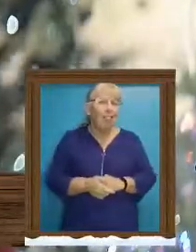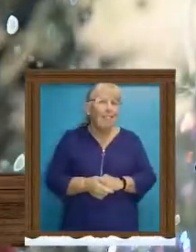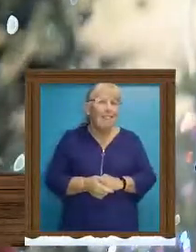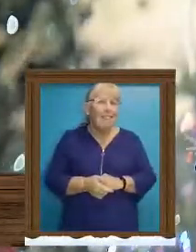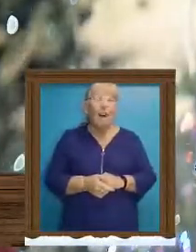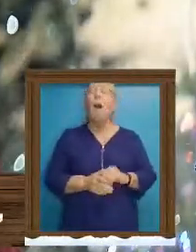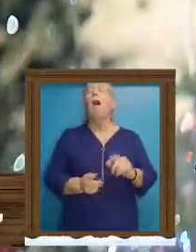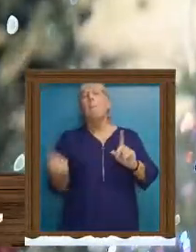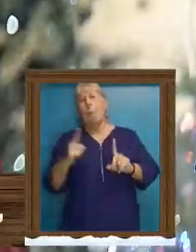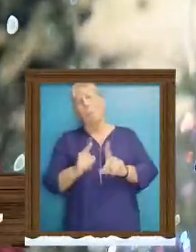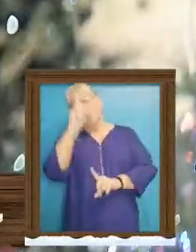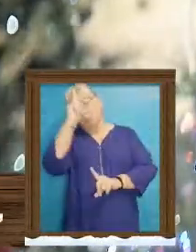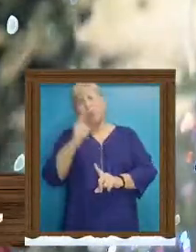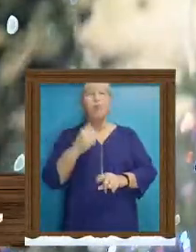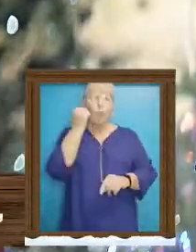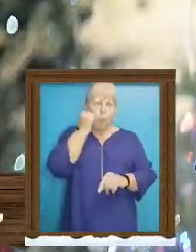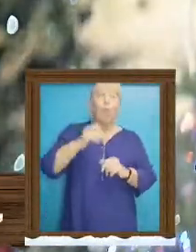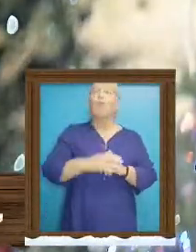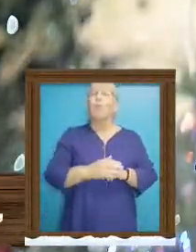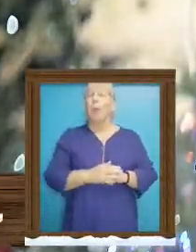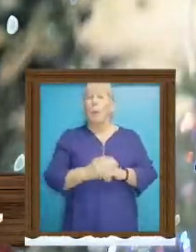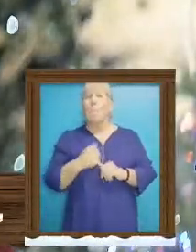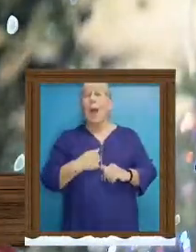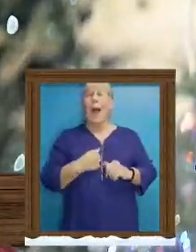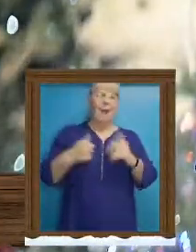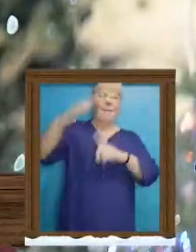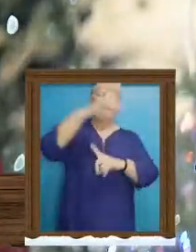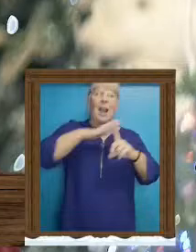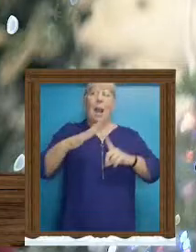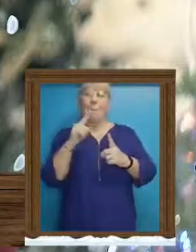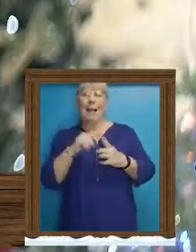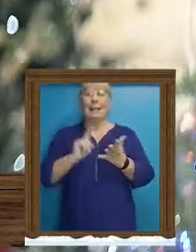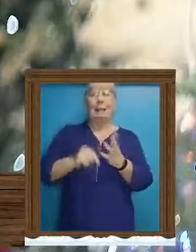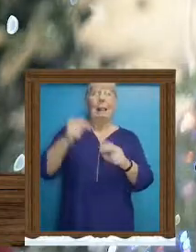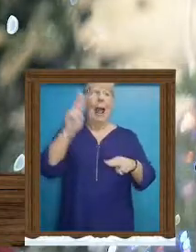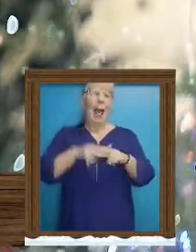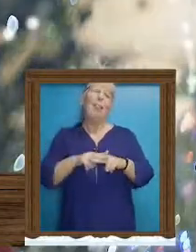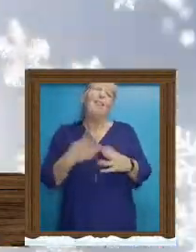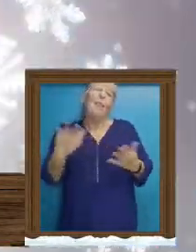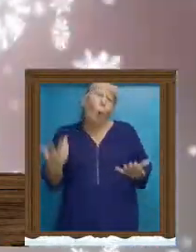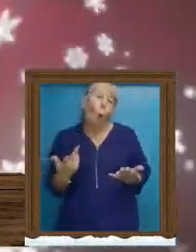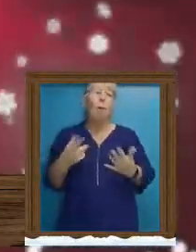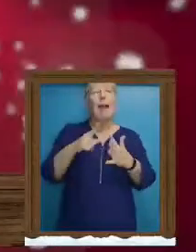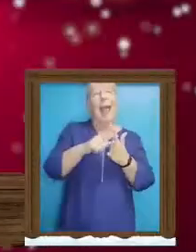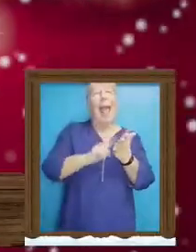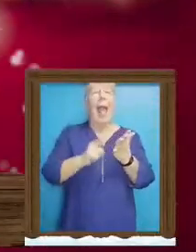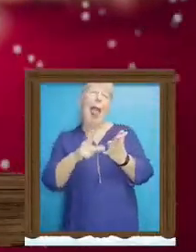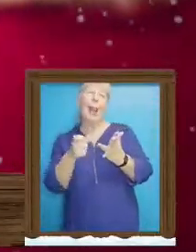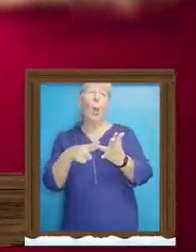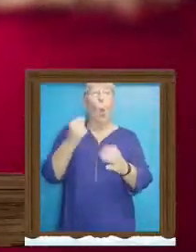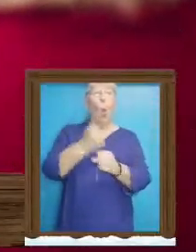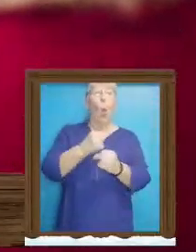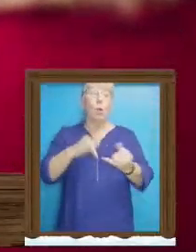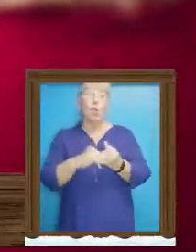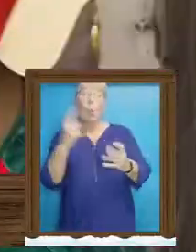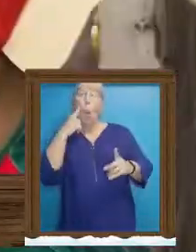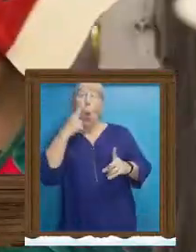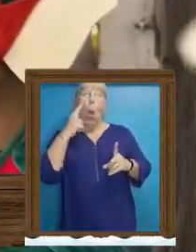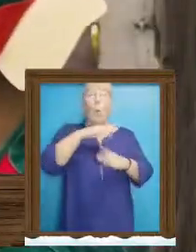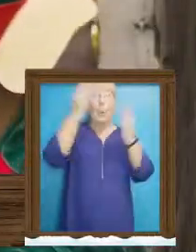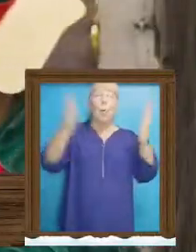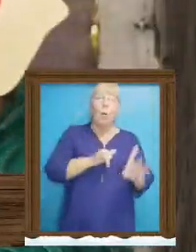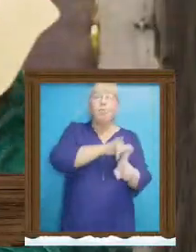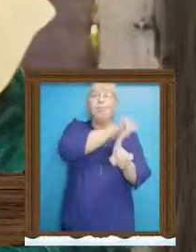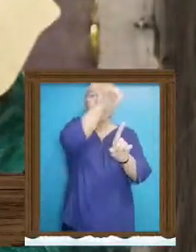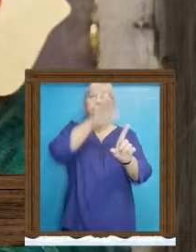in the North Pole, I've been working with my environmental elf team, or the Elcogs as we call them, to see how flying around the world every Christmas